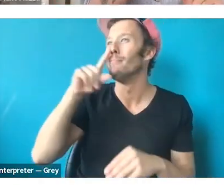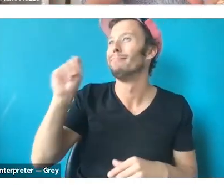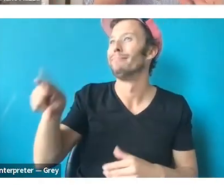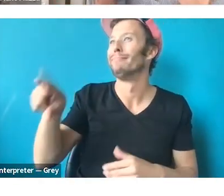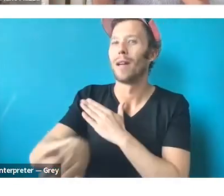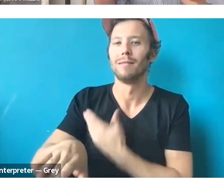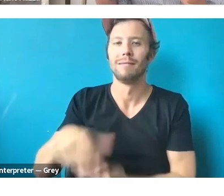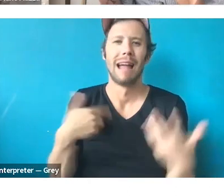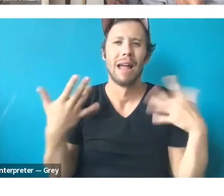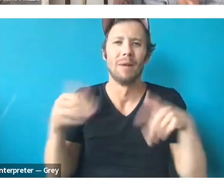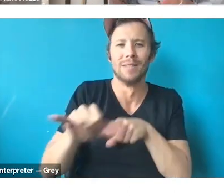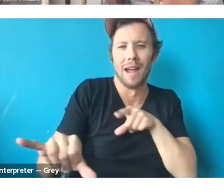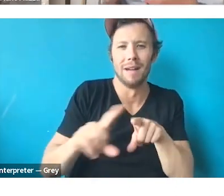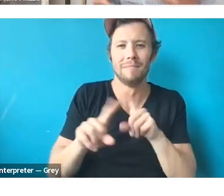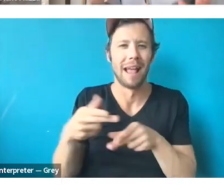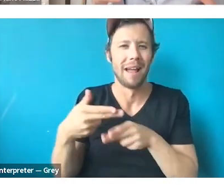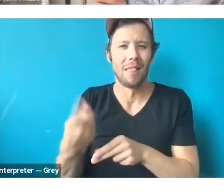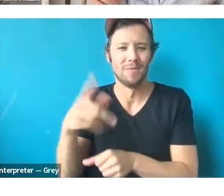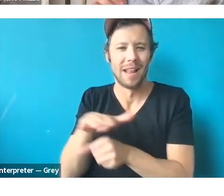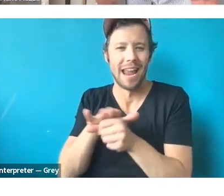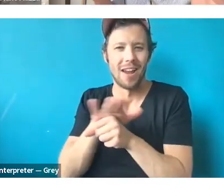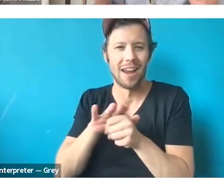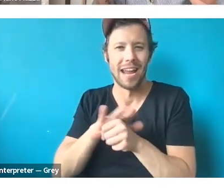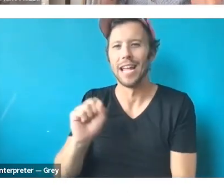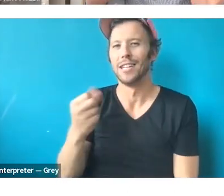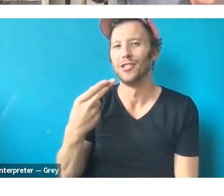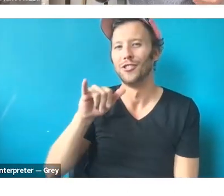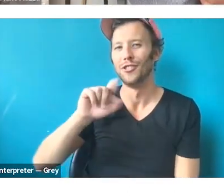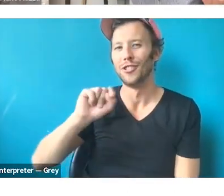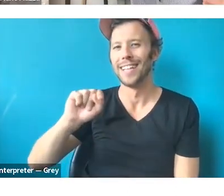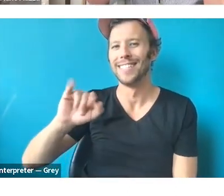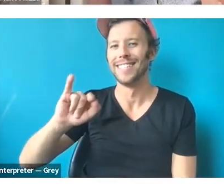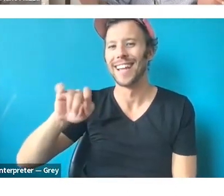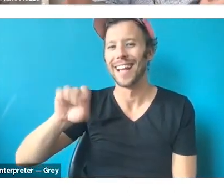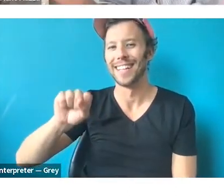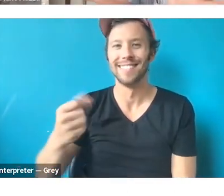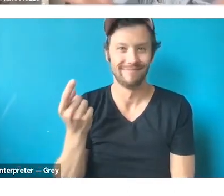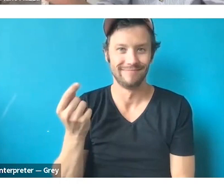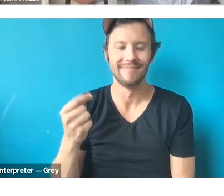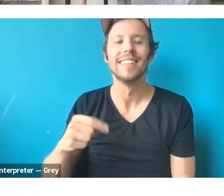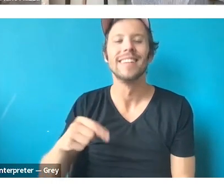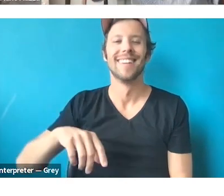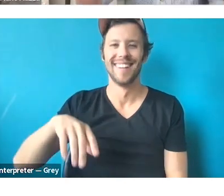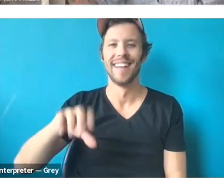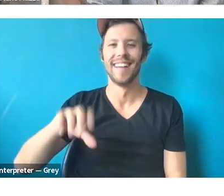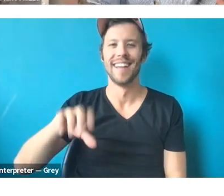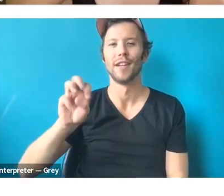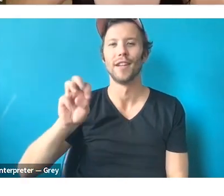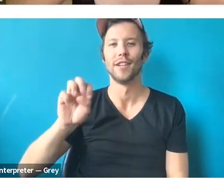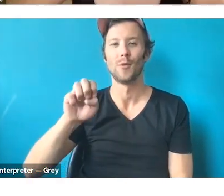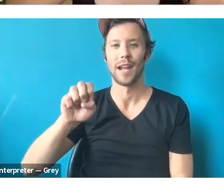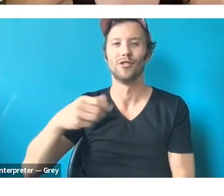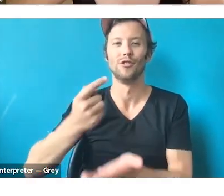curse, but I call it shit tits. So with the sewage treatment center in New York City, the big silver boobs